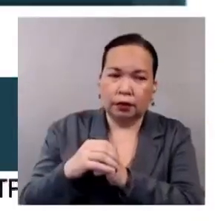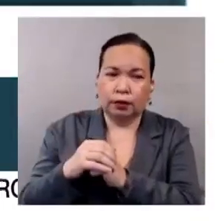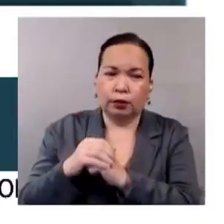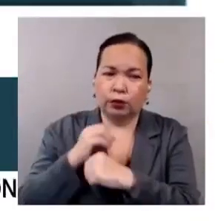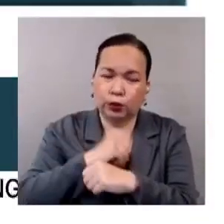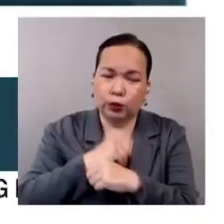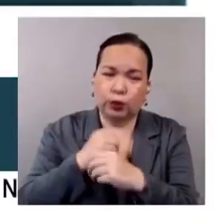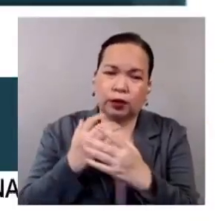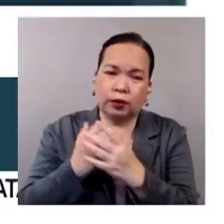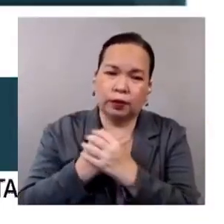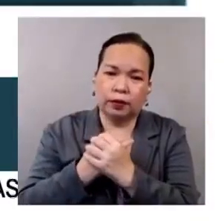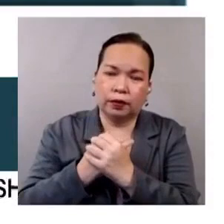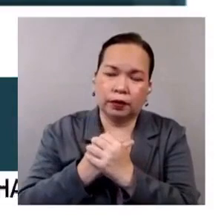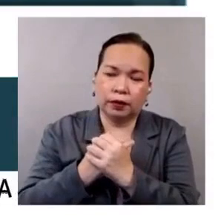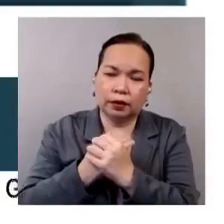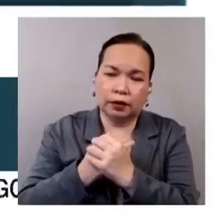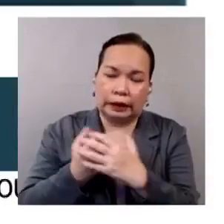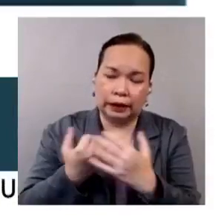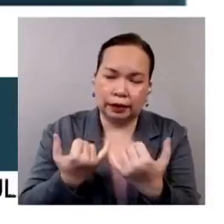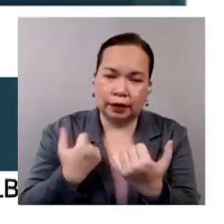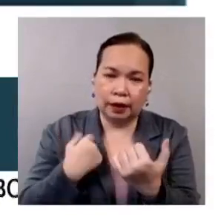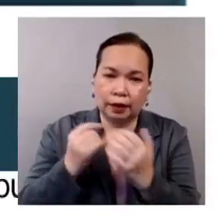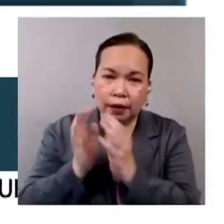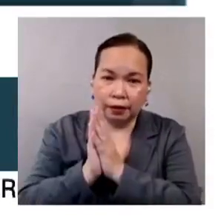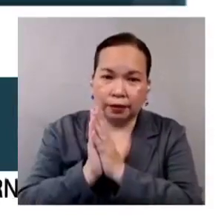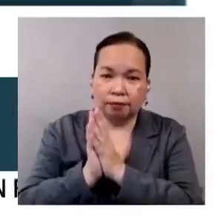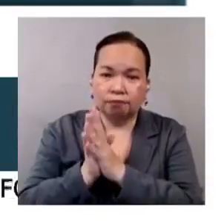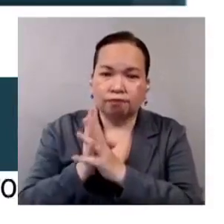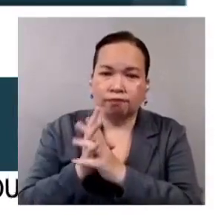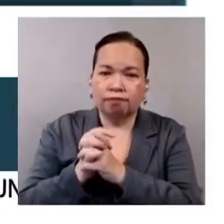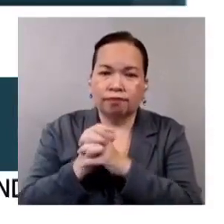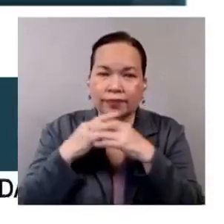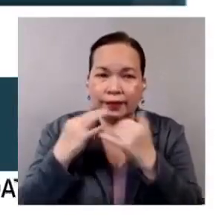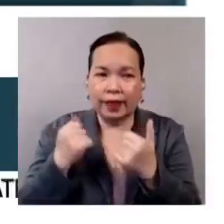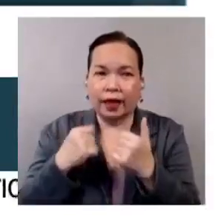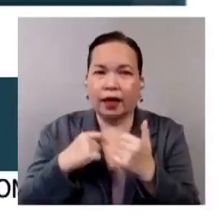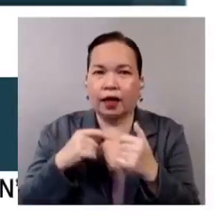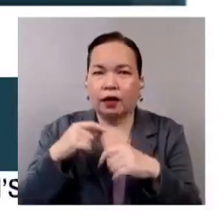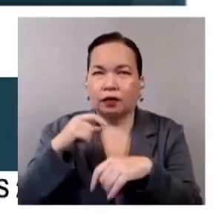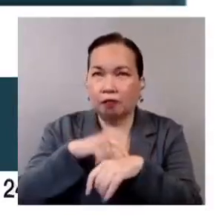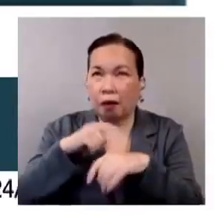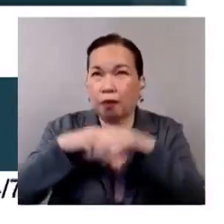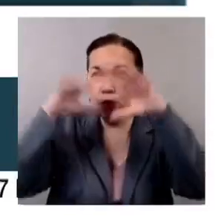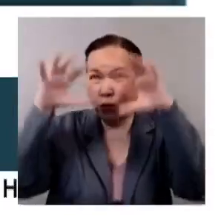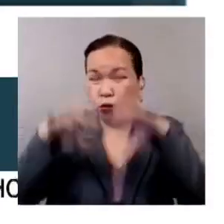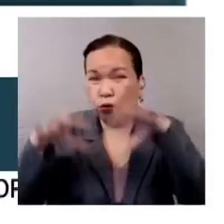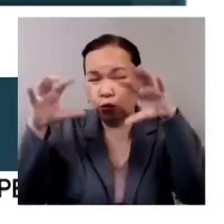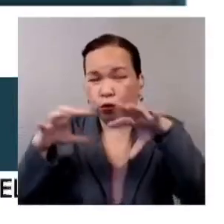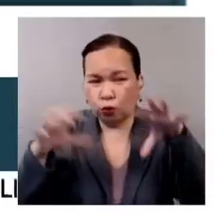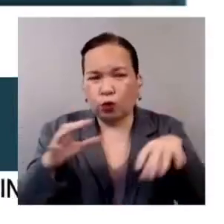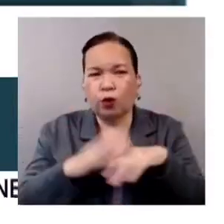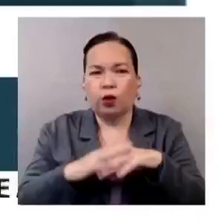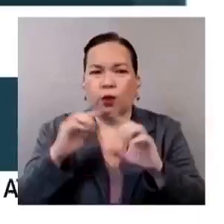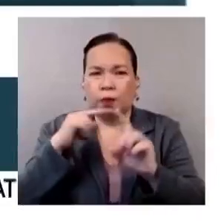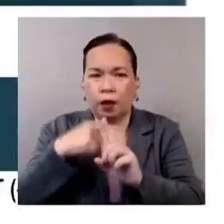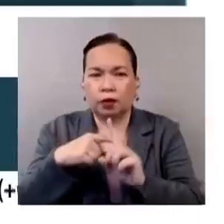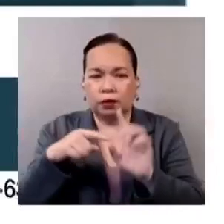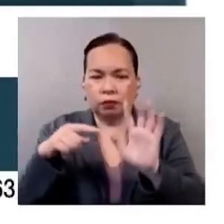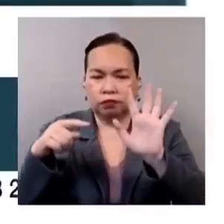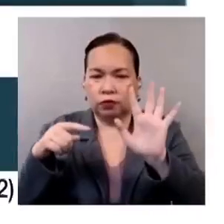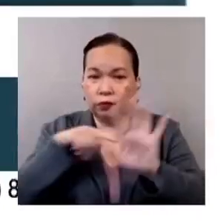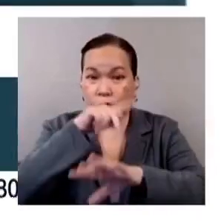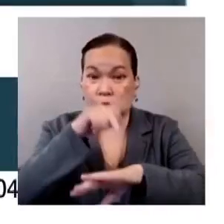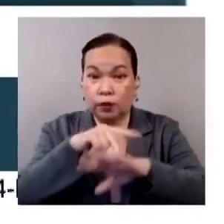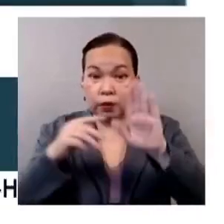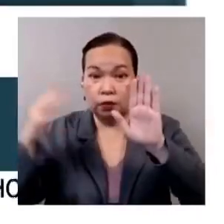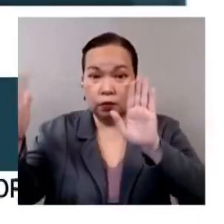time when we are, of course, entering the onset of the typhoon season. And of course, Habagat, what precautions have you been giving